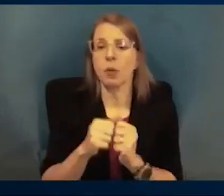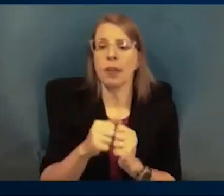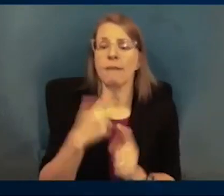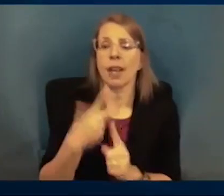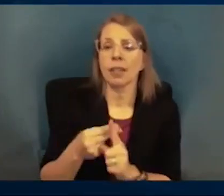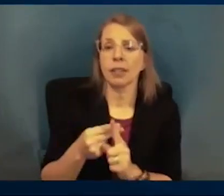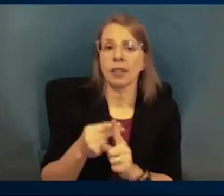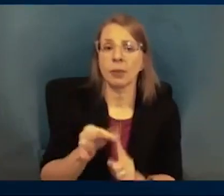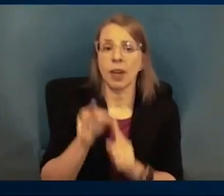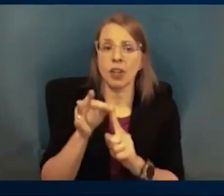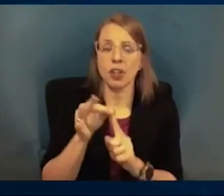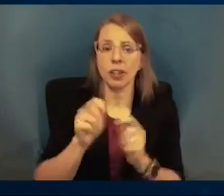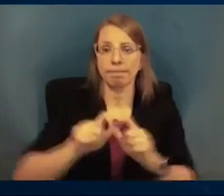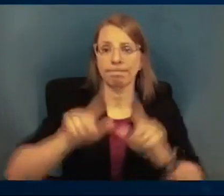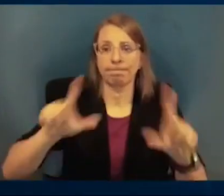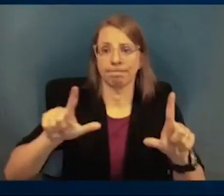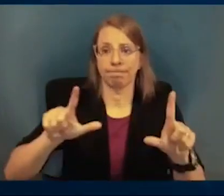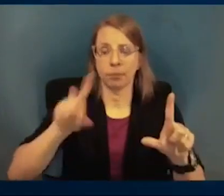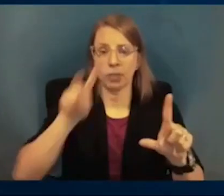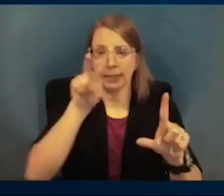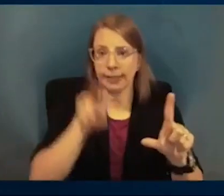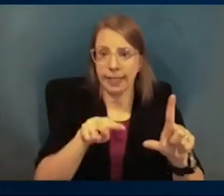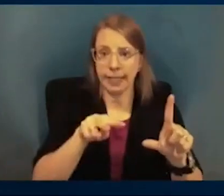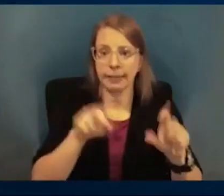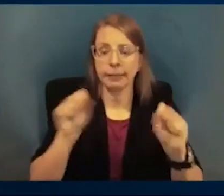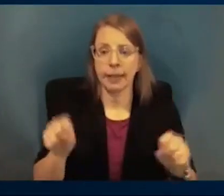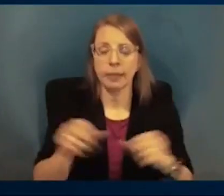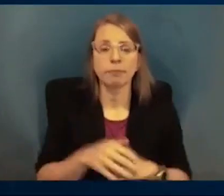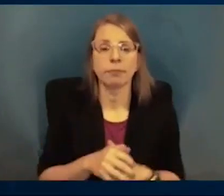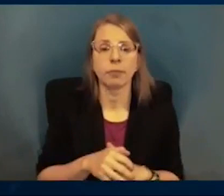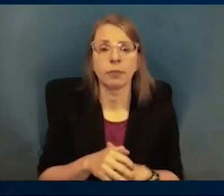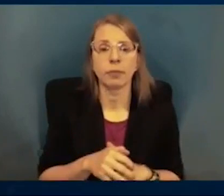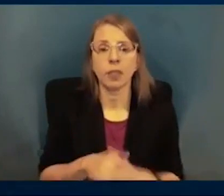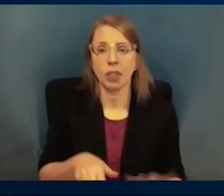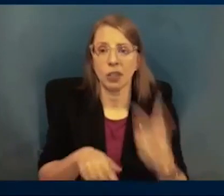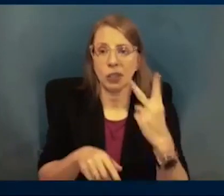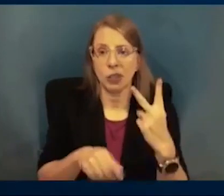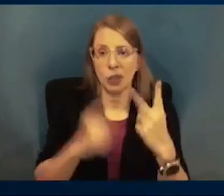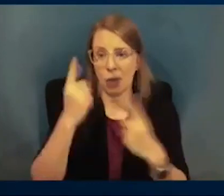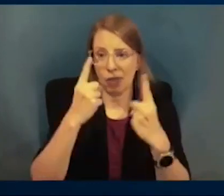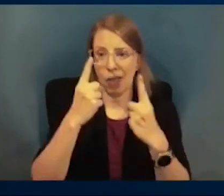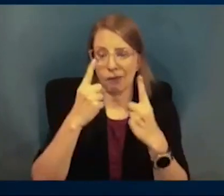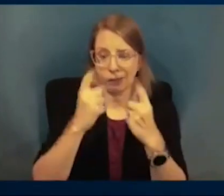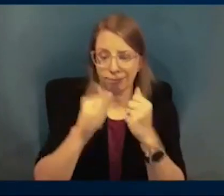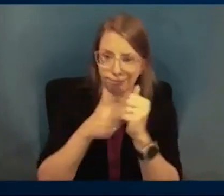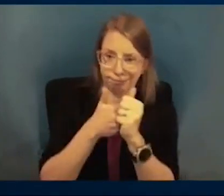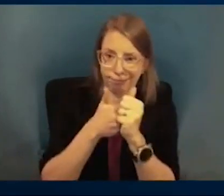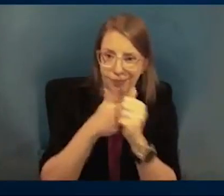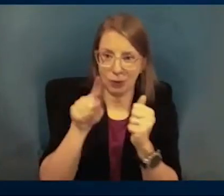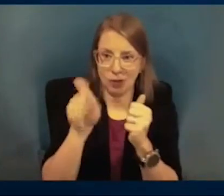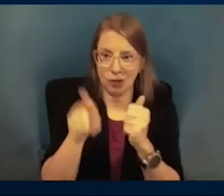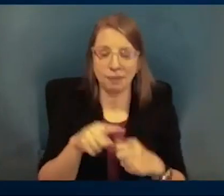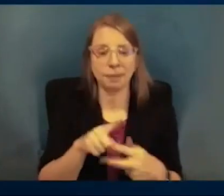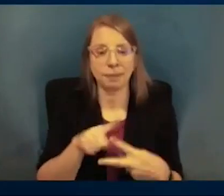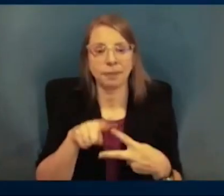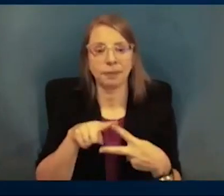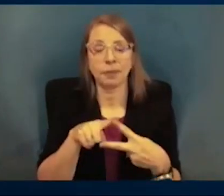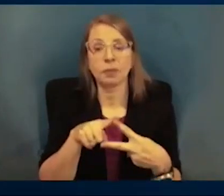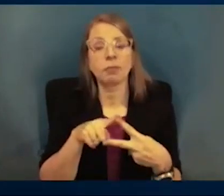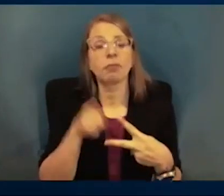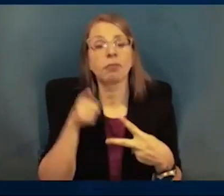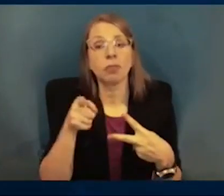on the screen where they can see it. He has 2 thoughtful questions. One of them is, do you